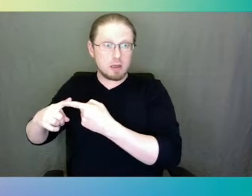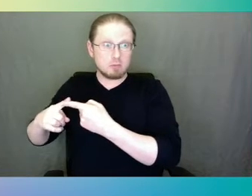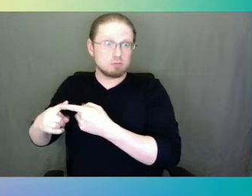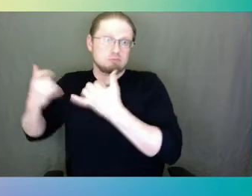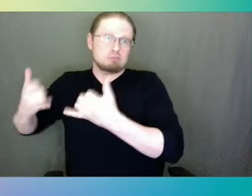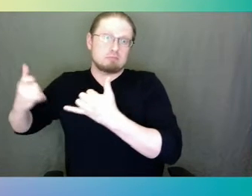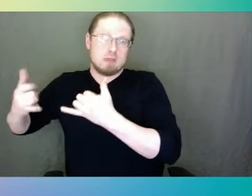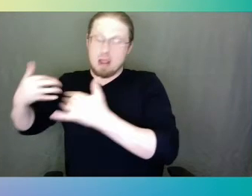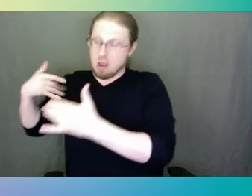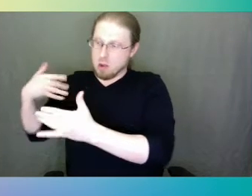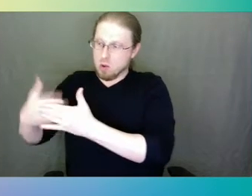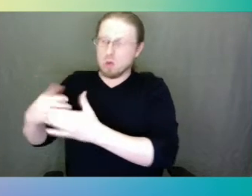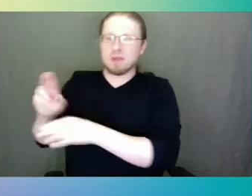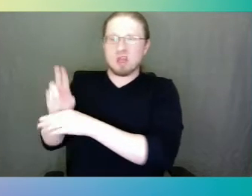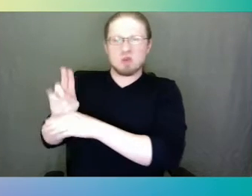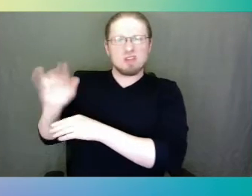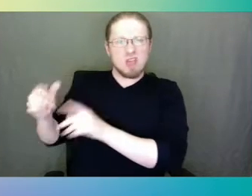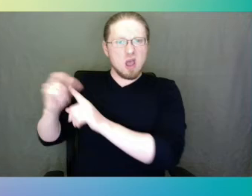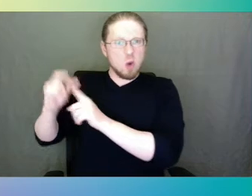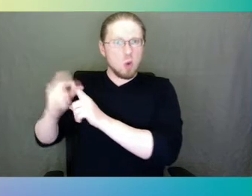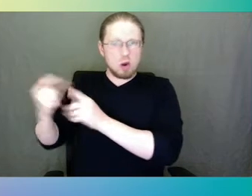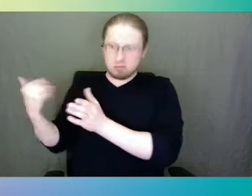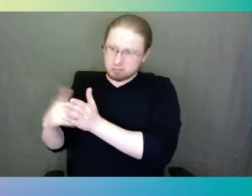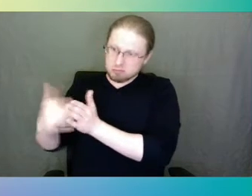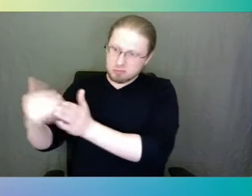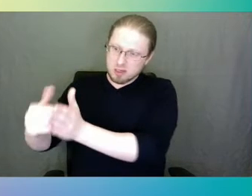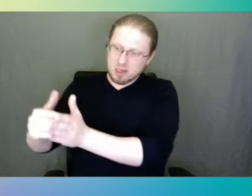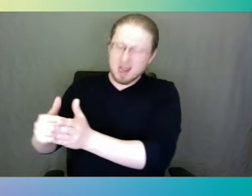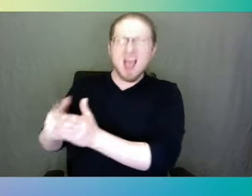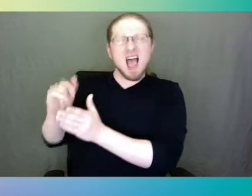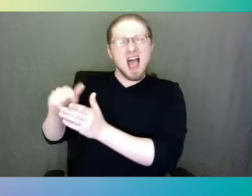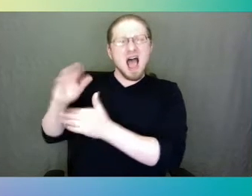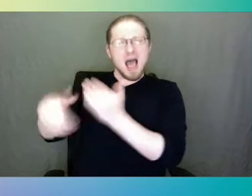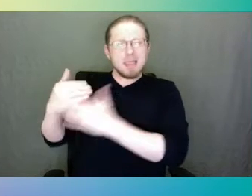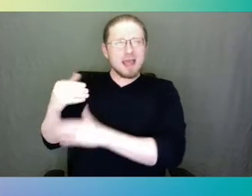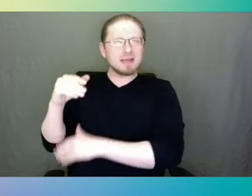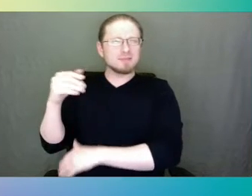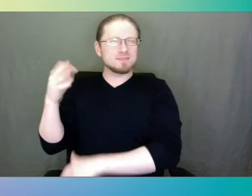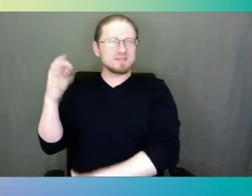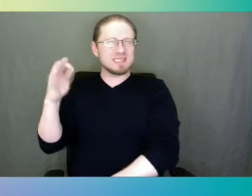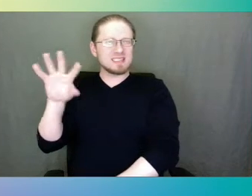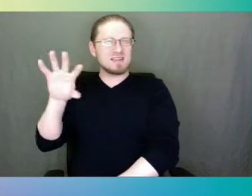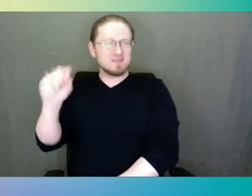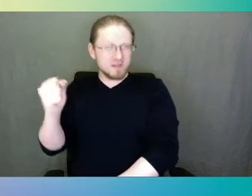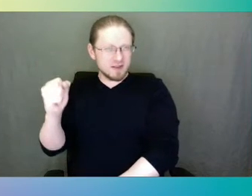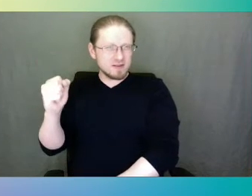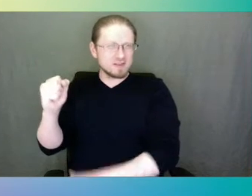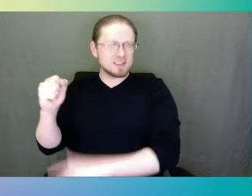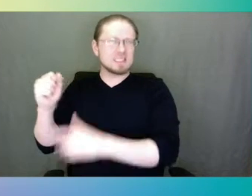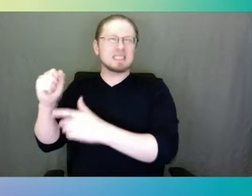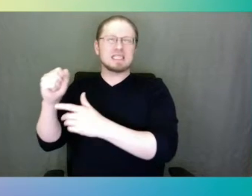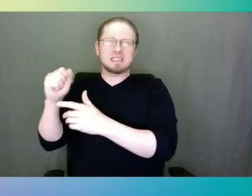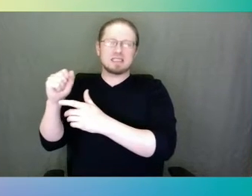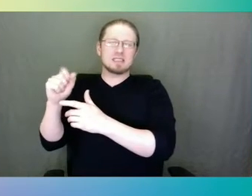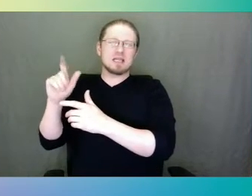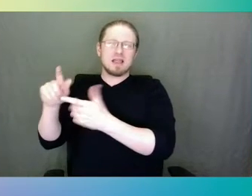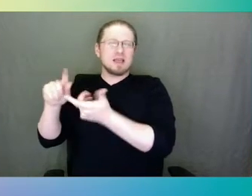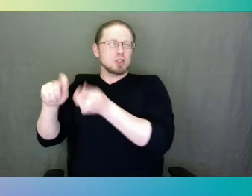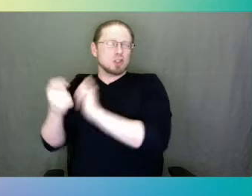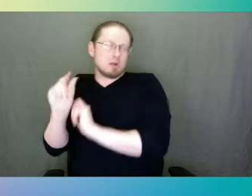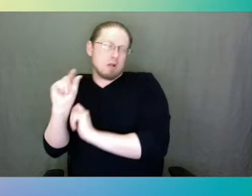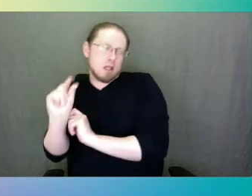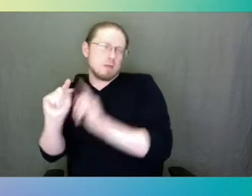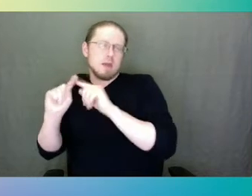was kind of similar, but boy molesters was the term they came back to right after that. They did